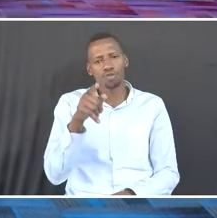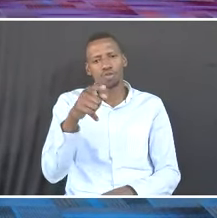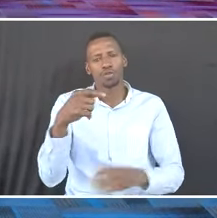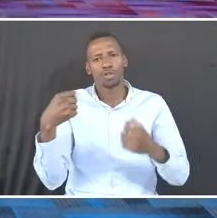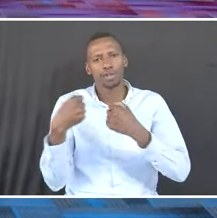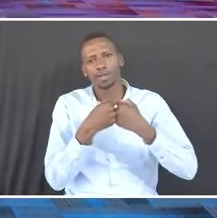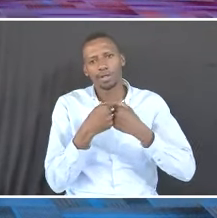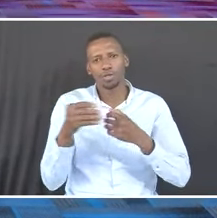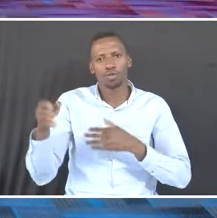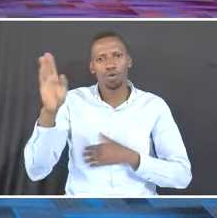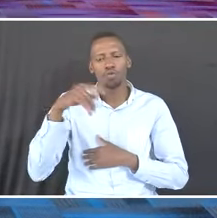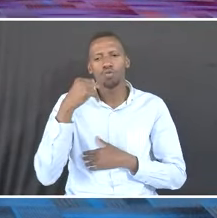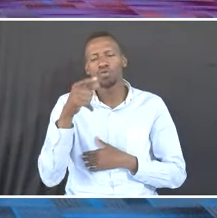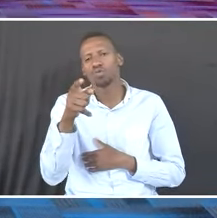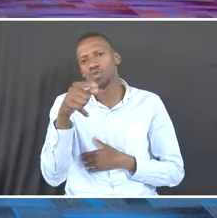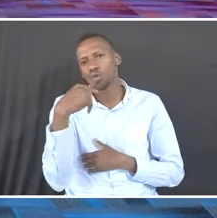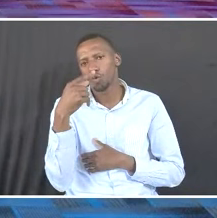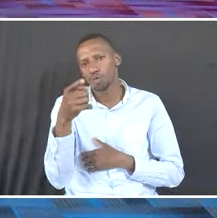Who are you?